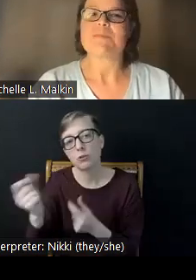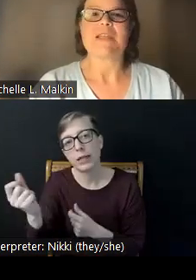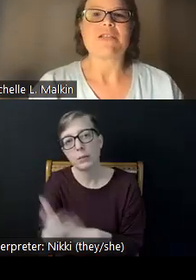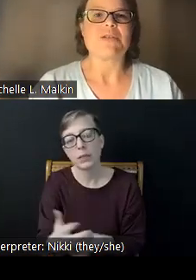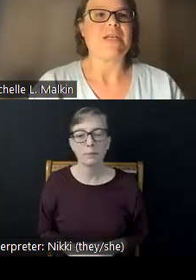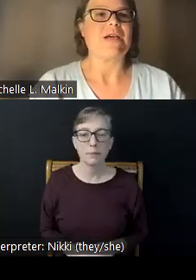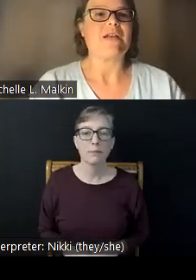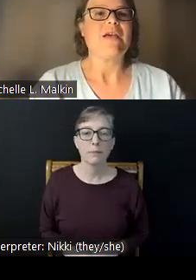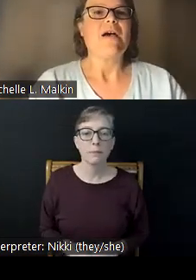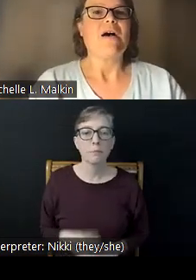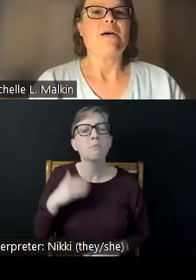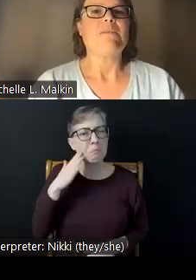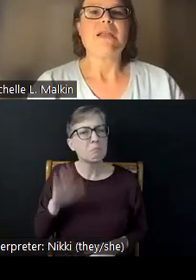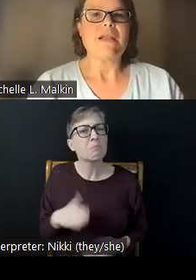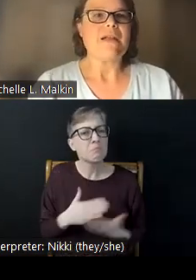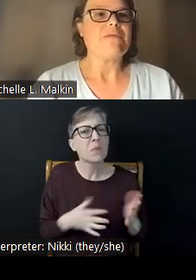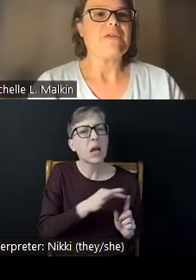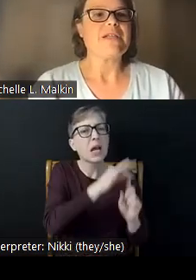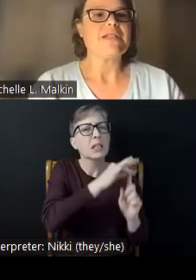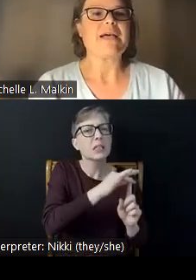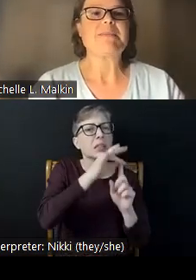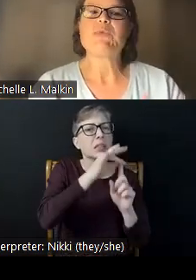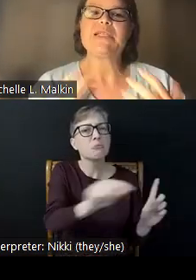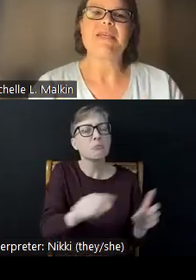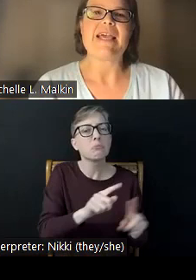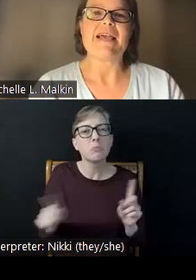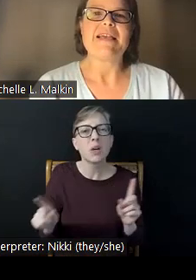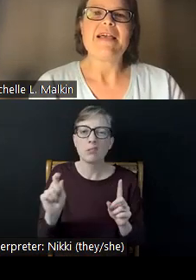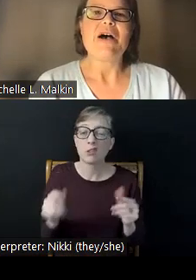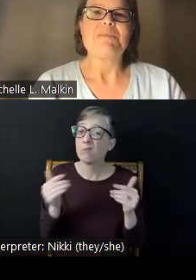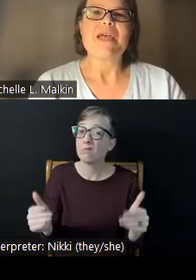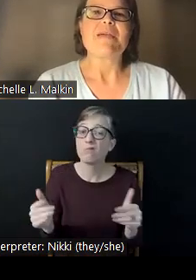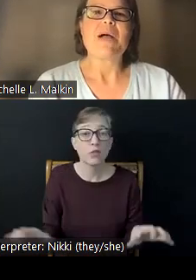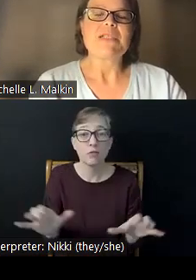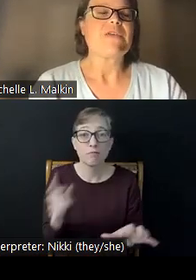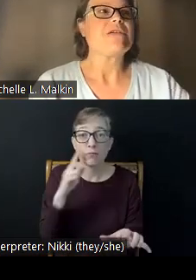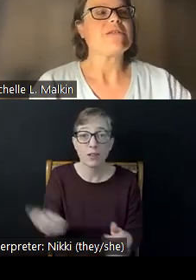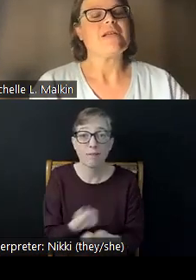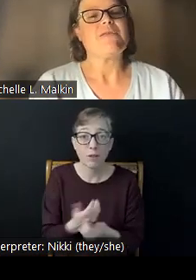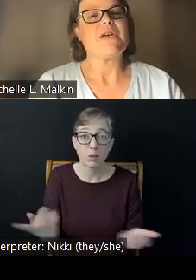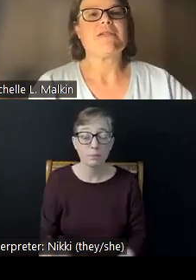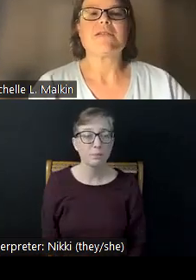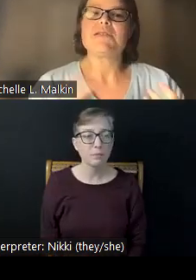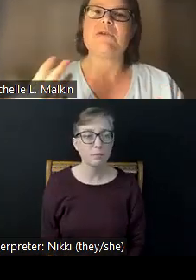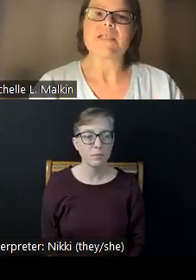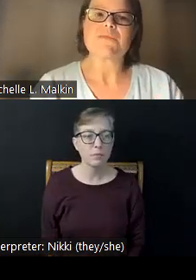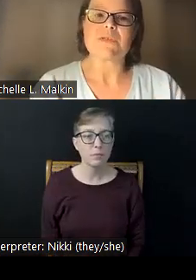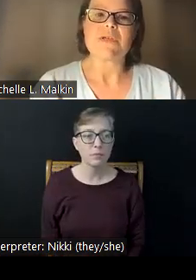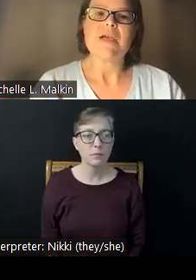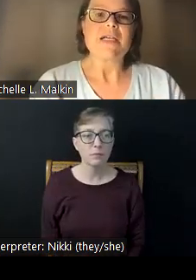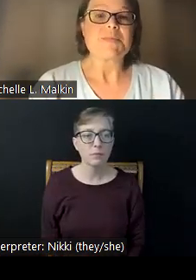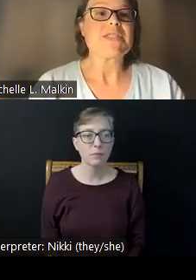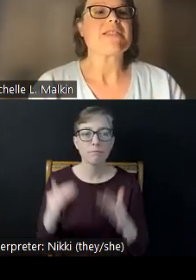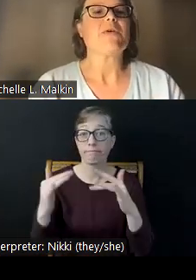that's something that should be done. In a lot of times, we need to be getting public defenders and defense attorneys to ask